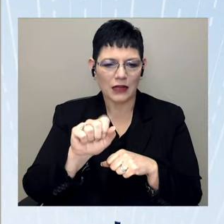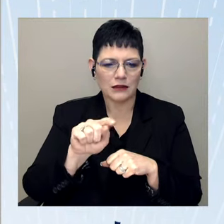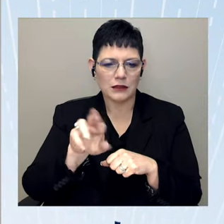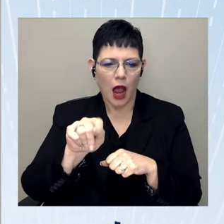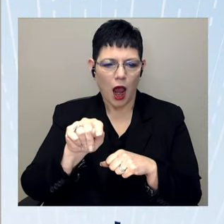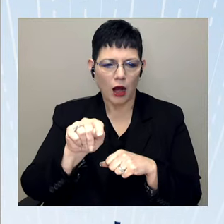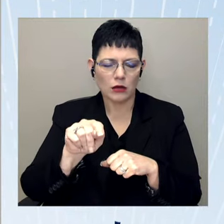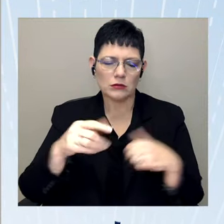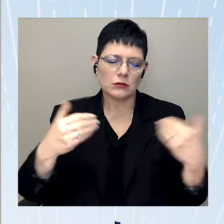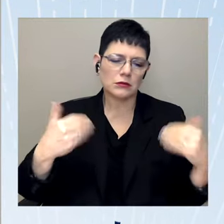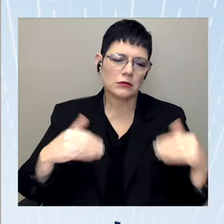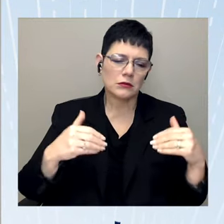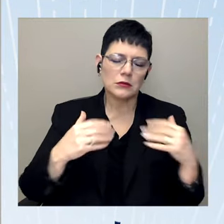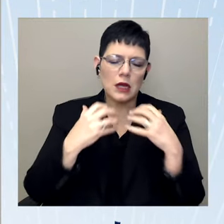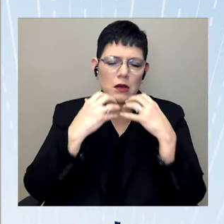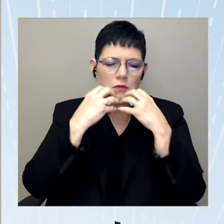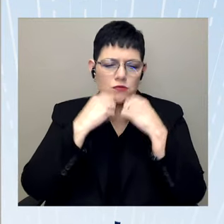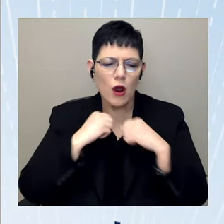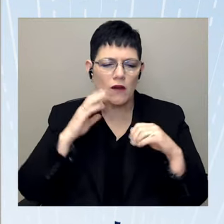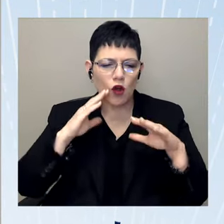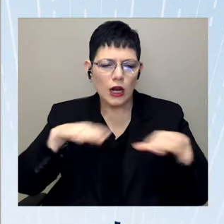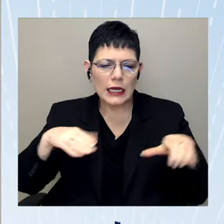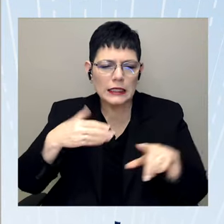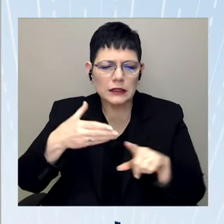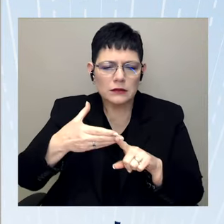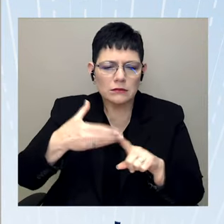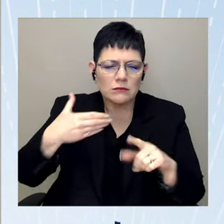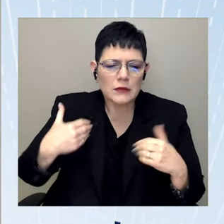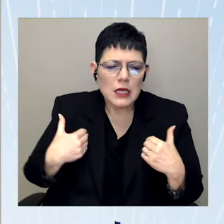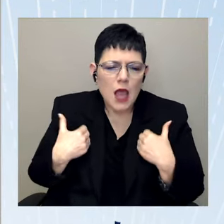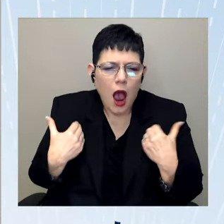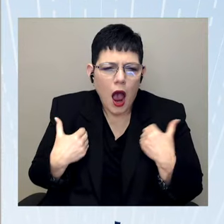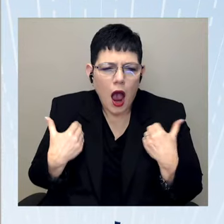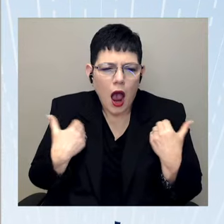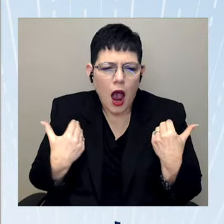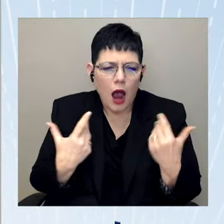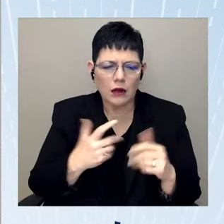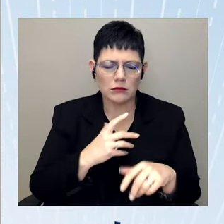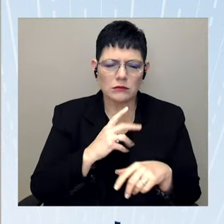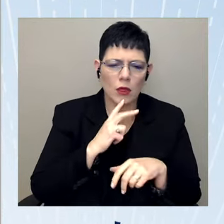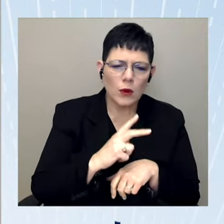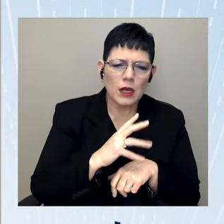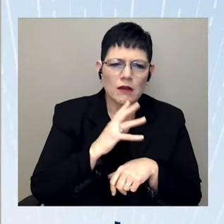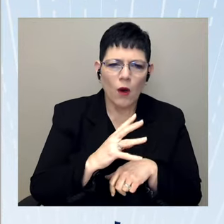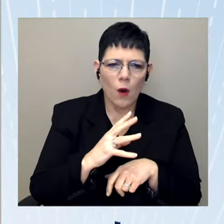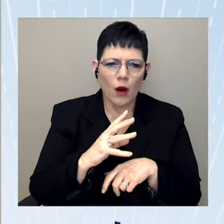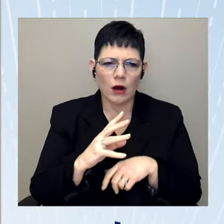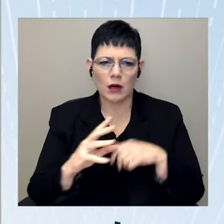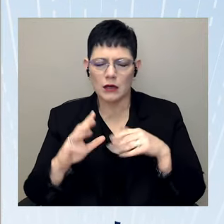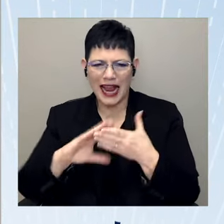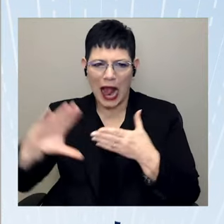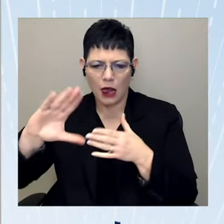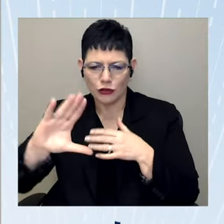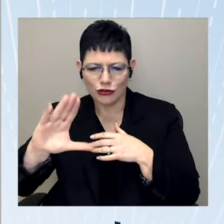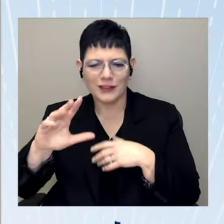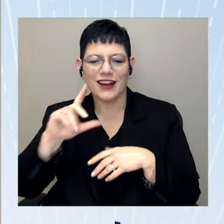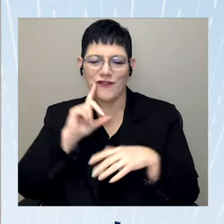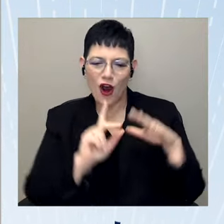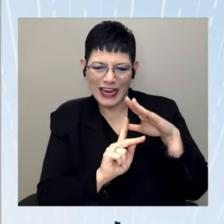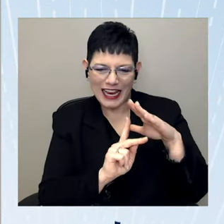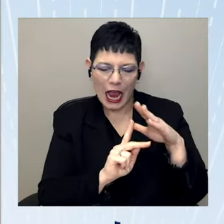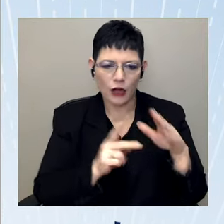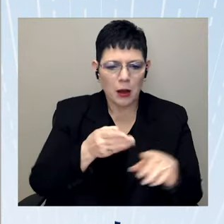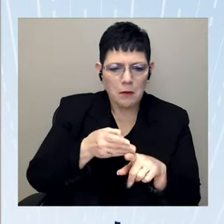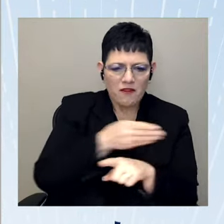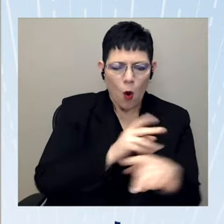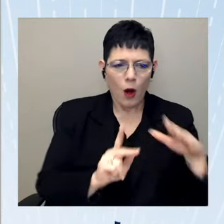many kids that want to have the right launch to get to kindergarten. I was just going to say get to college. First get to kindergarten, then get to